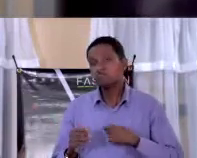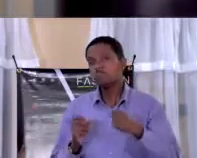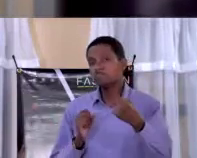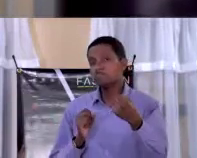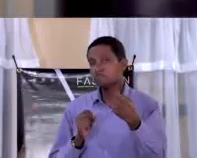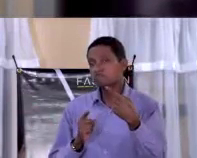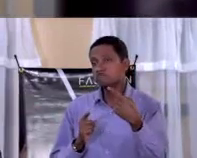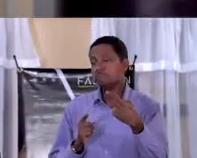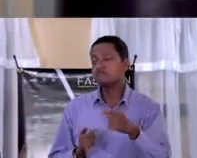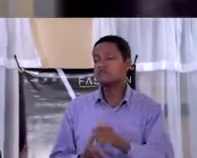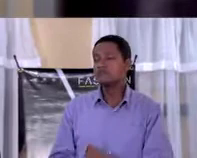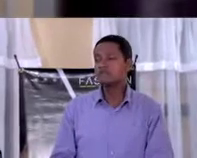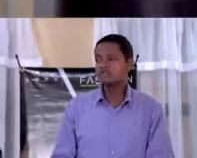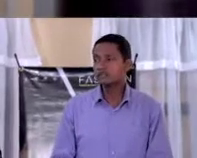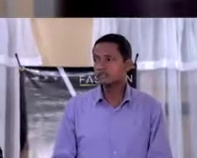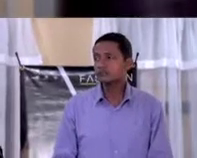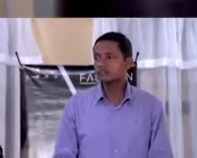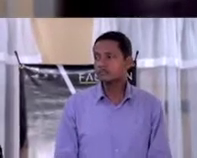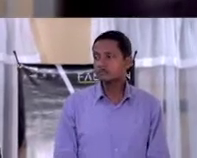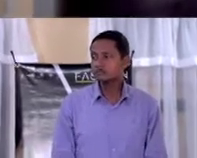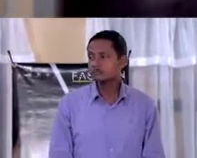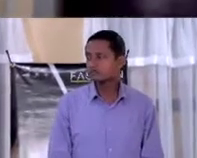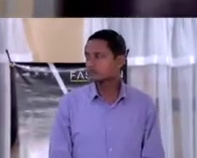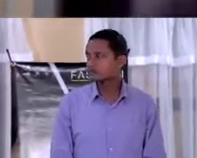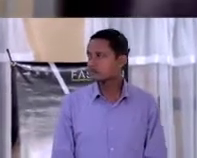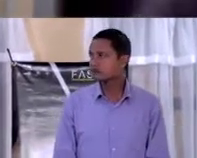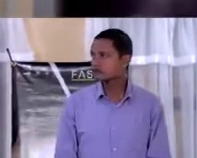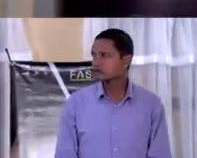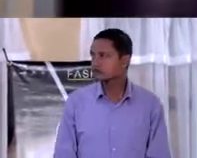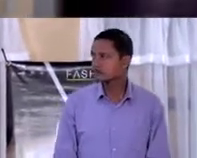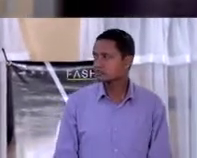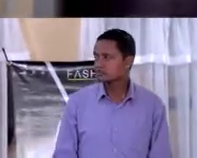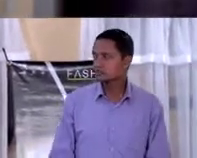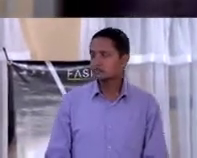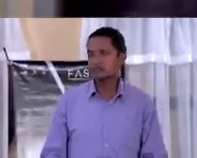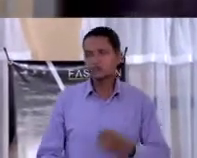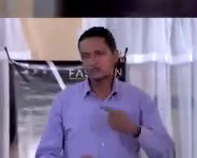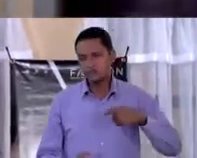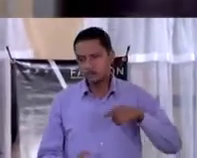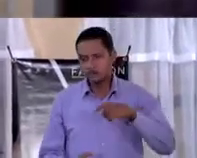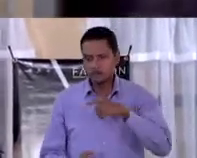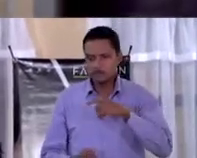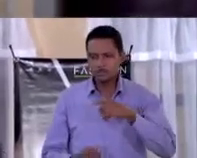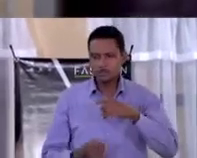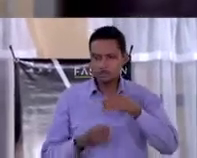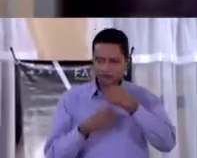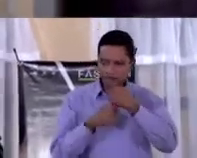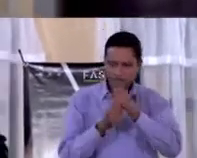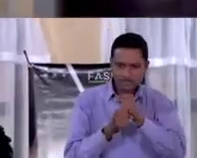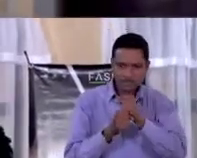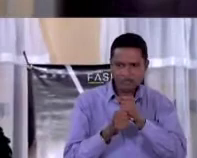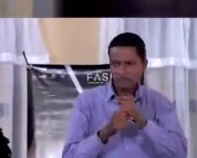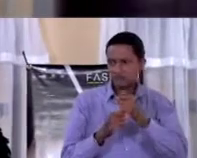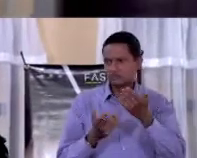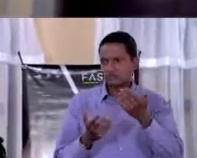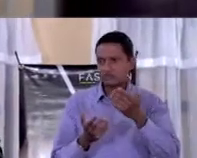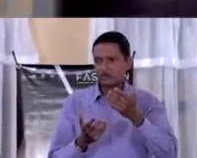lacking in these maneuvers and these endeavors when we create brands like a fashion